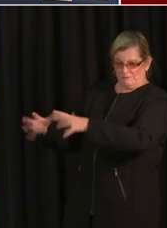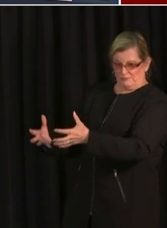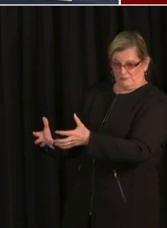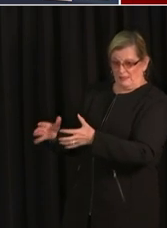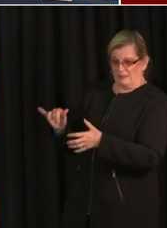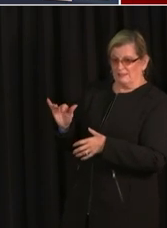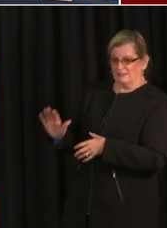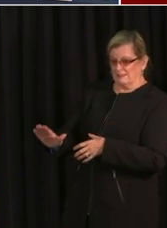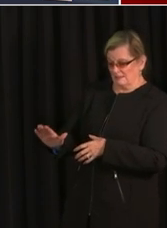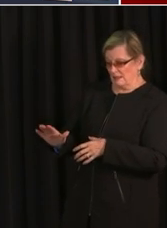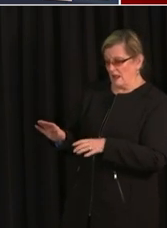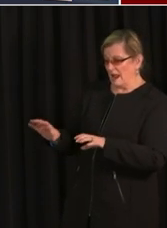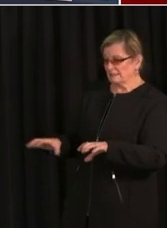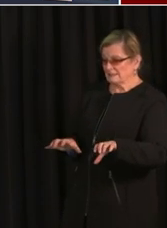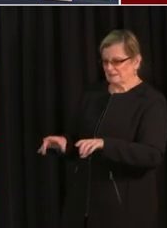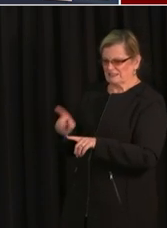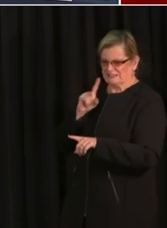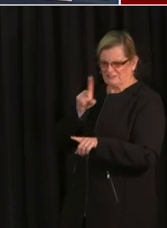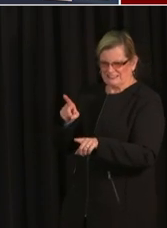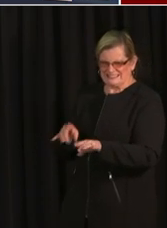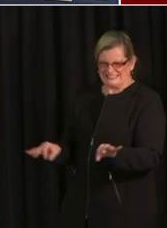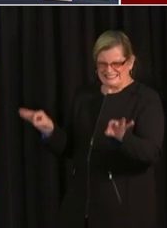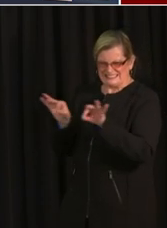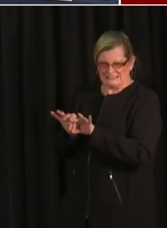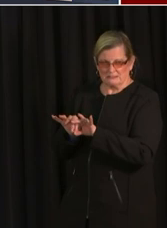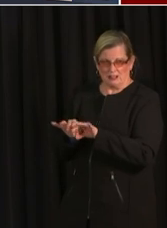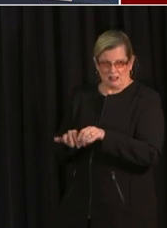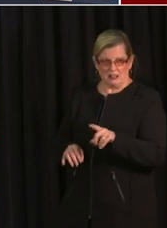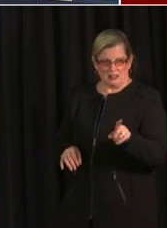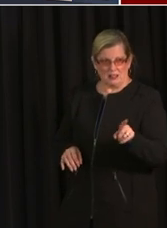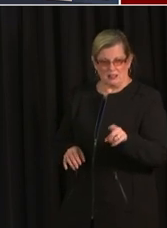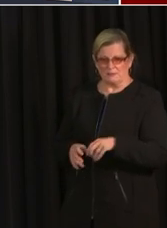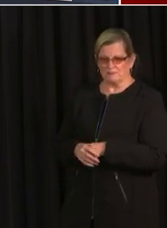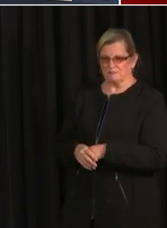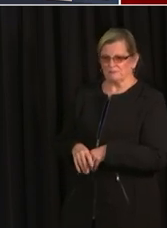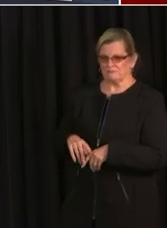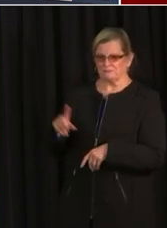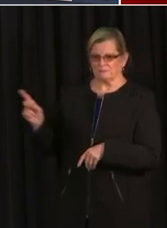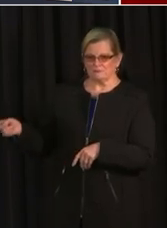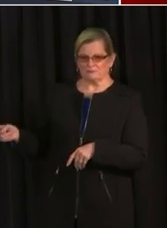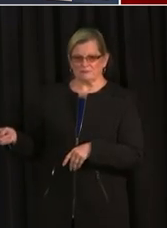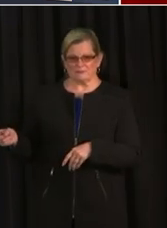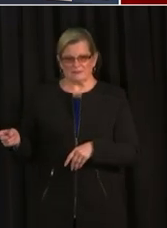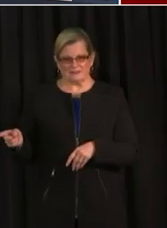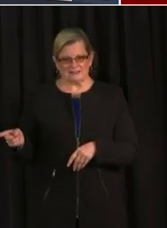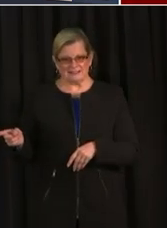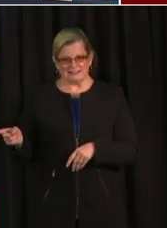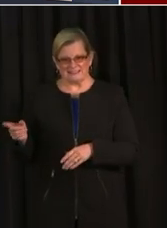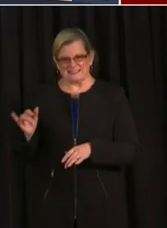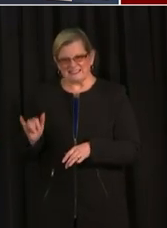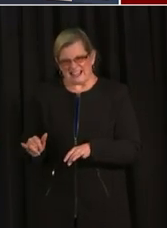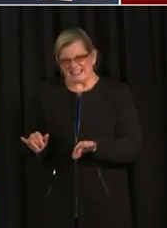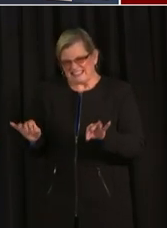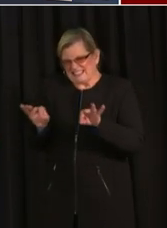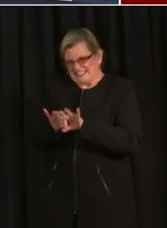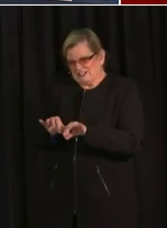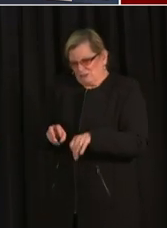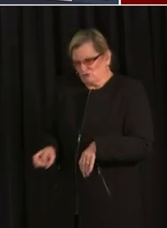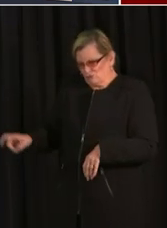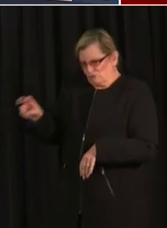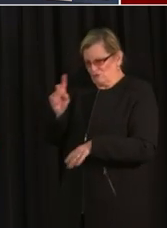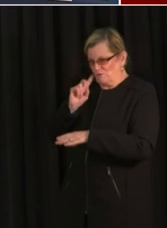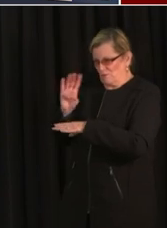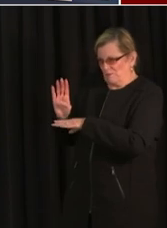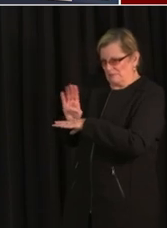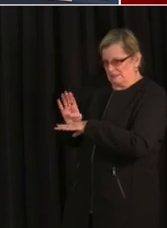essential, Oh, right? I have it. Oh, sorry. Okay. I'm sorry. No, Just that's tell, okay. so he's looking for something that I have sitting So here. that would be essential travel for business.